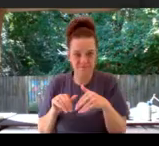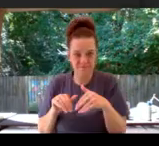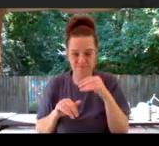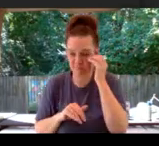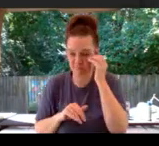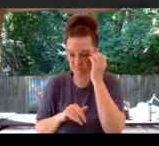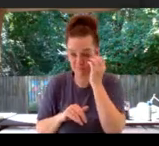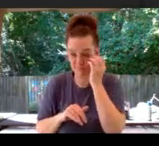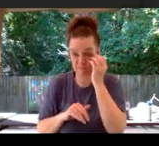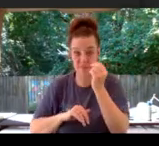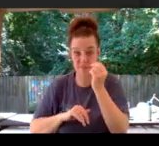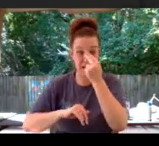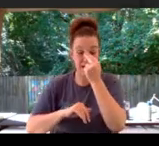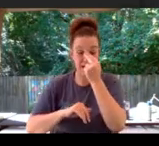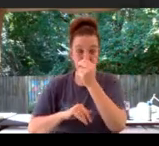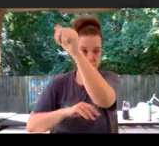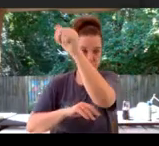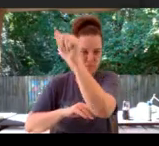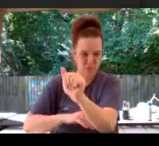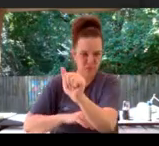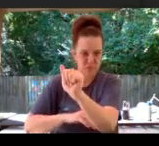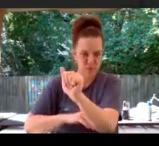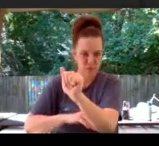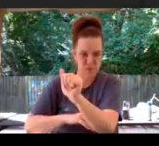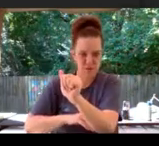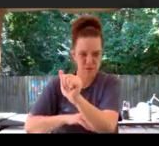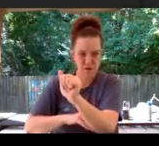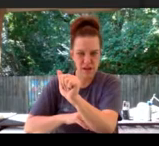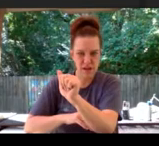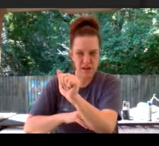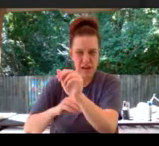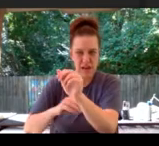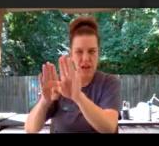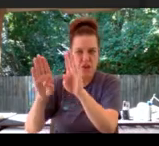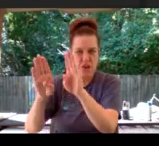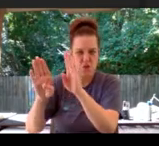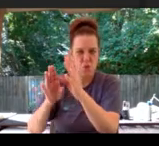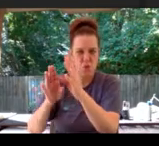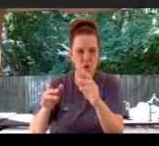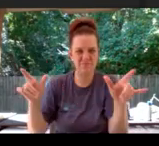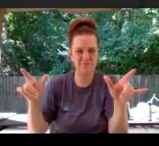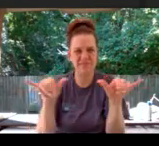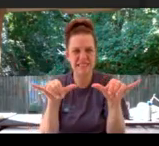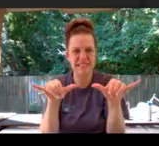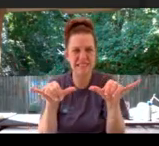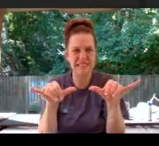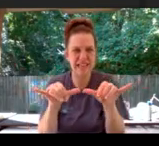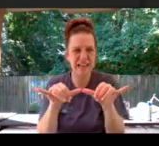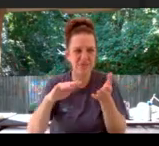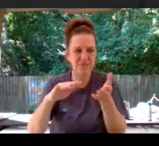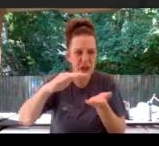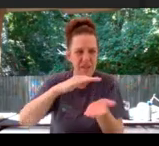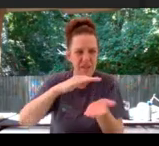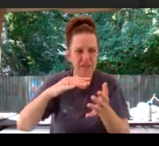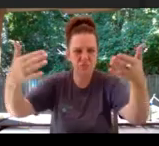Niles pulled a small lever and a panel the size of an oven door swung